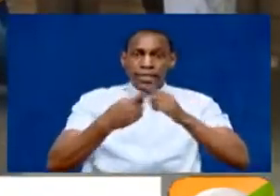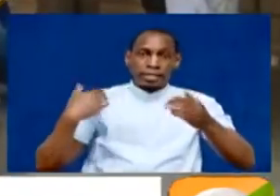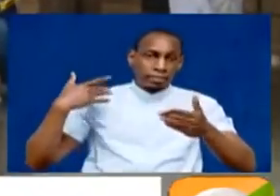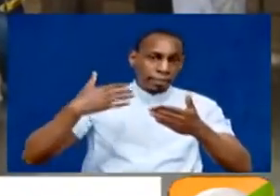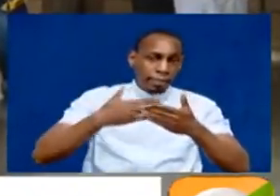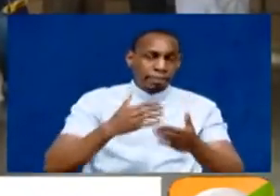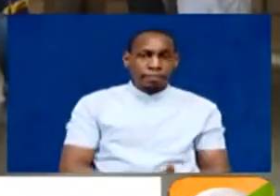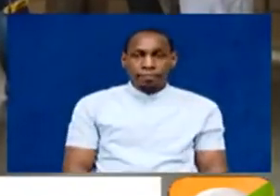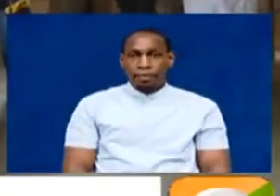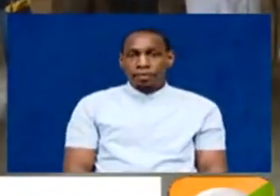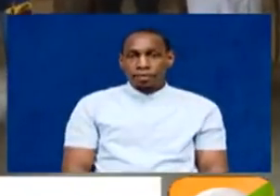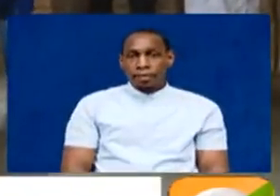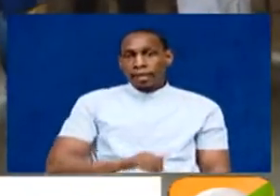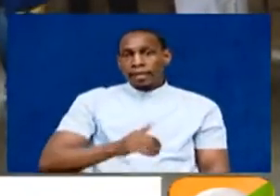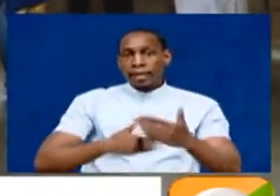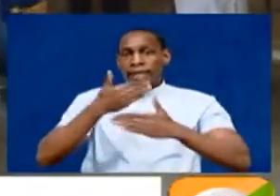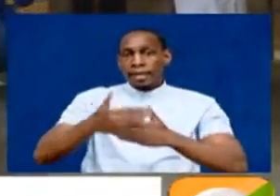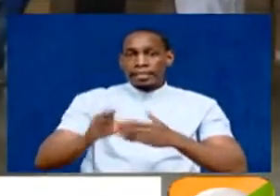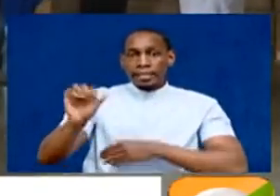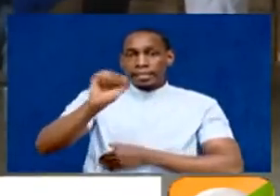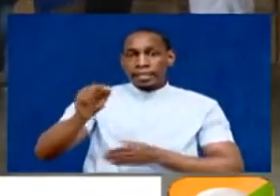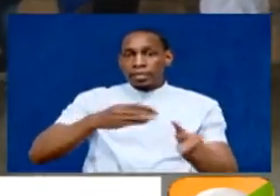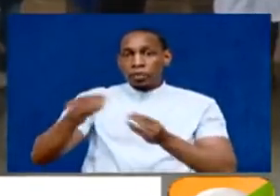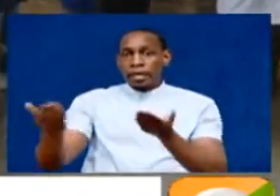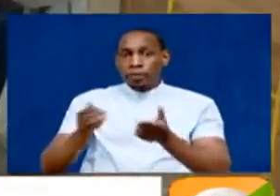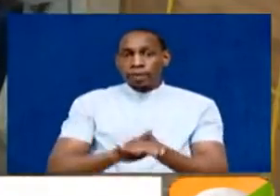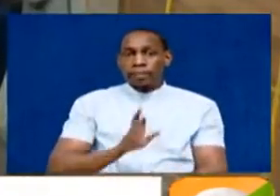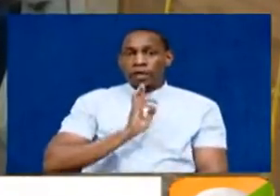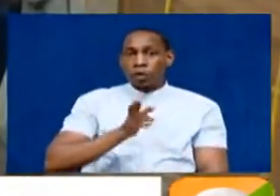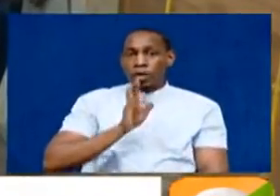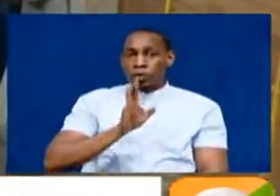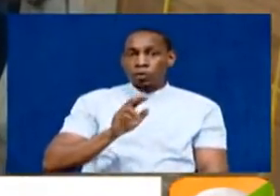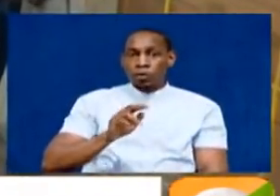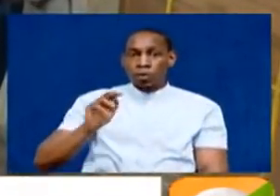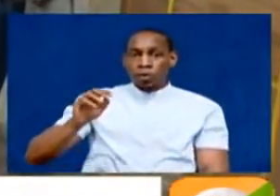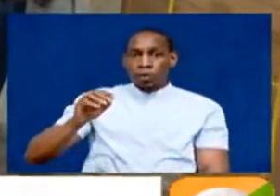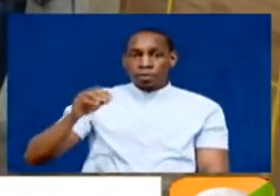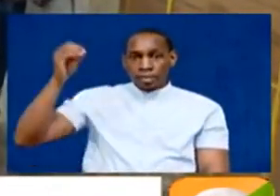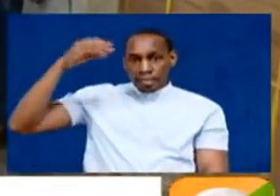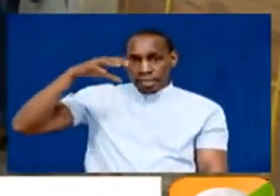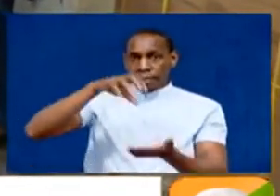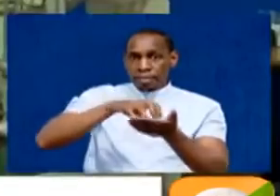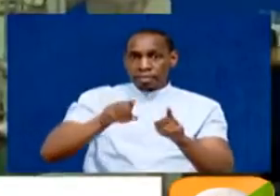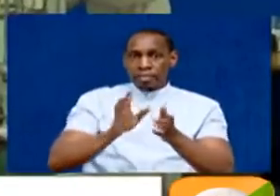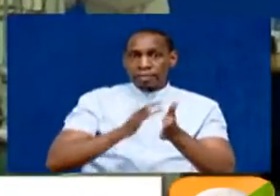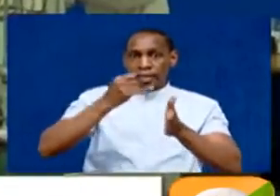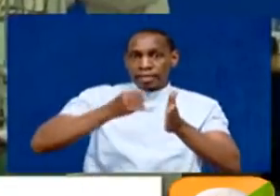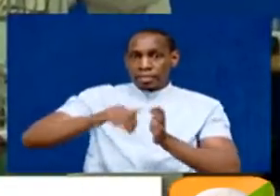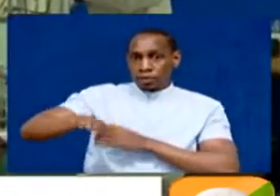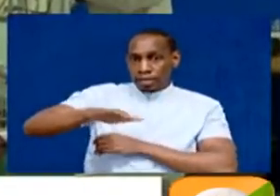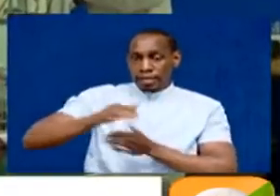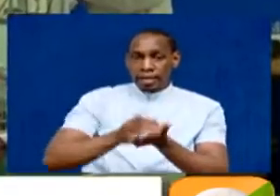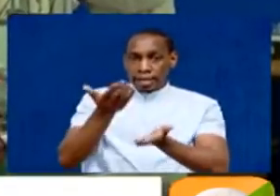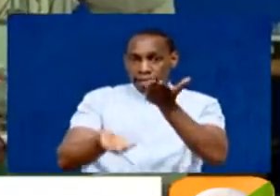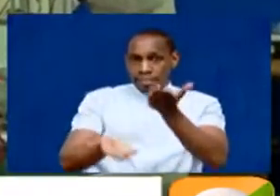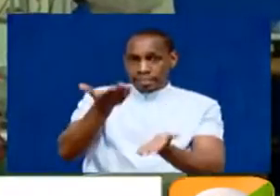years. From Roysambu, the CS and her team visited the Roiro Power Installation Station and Industrial Area